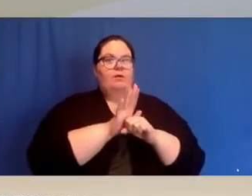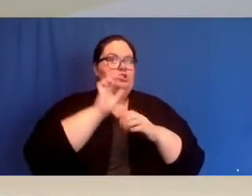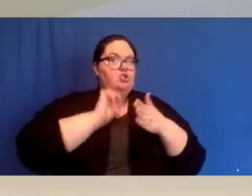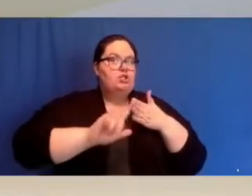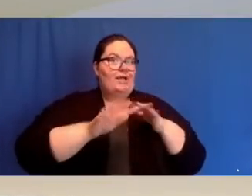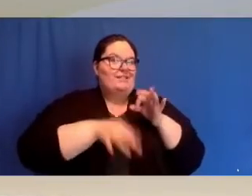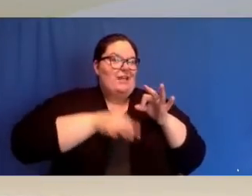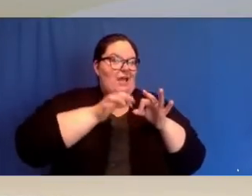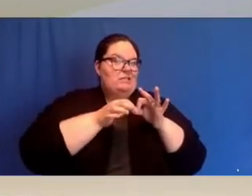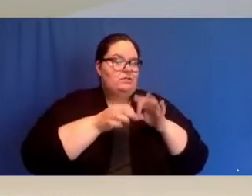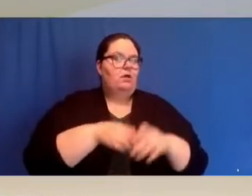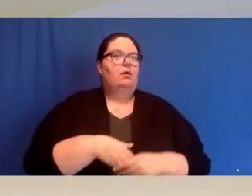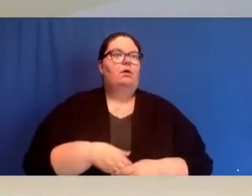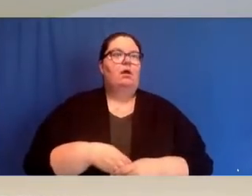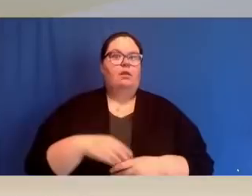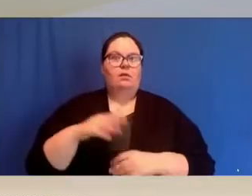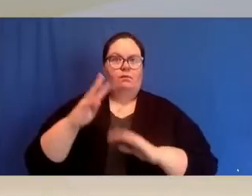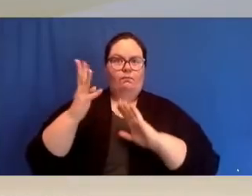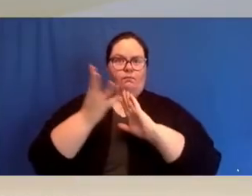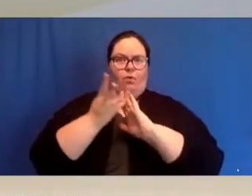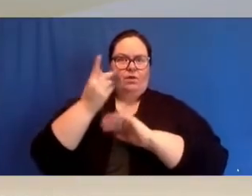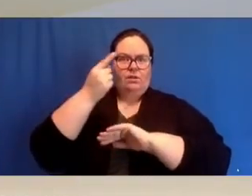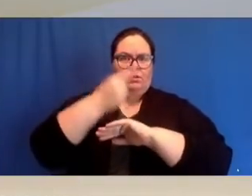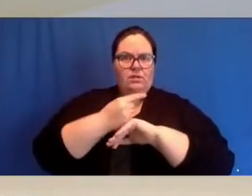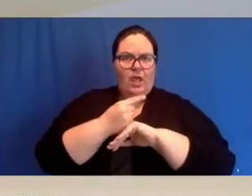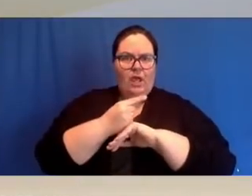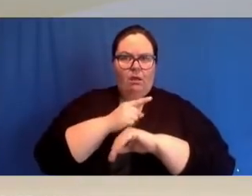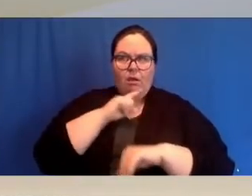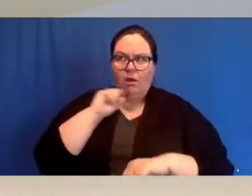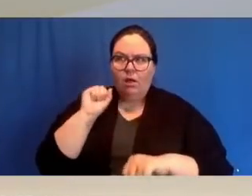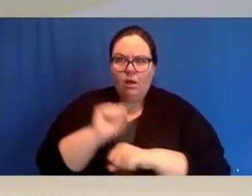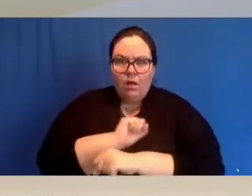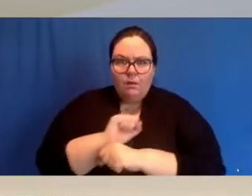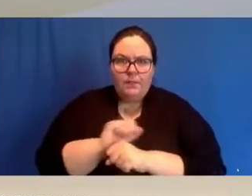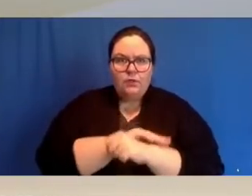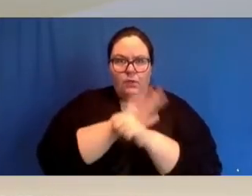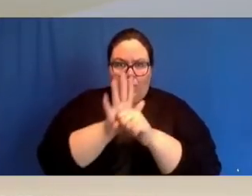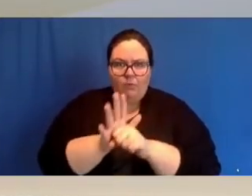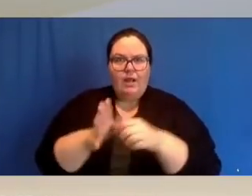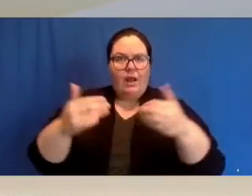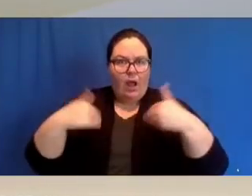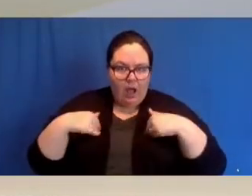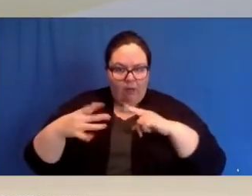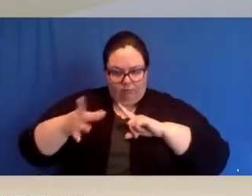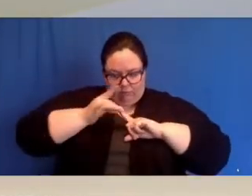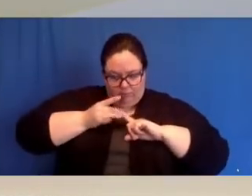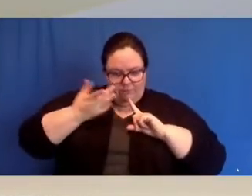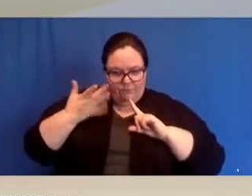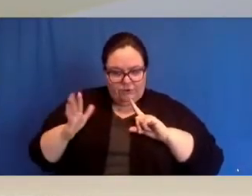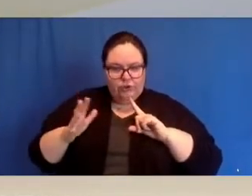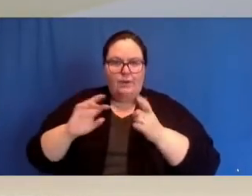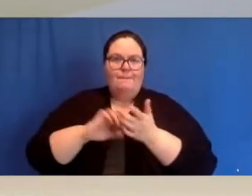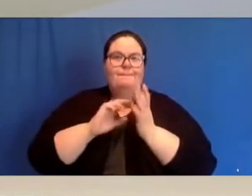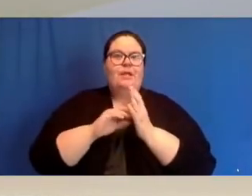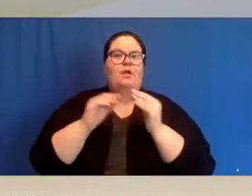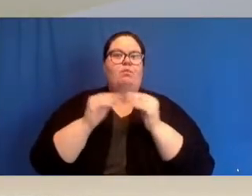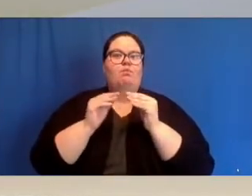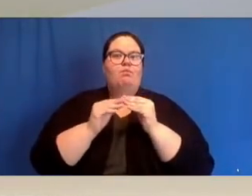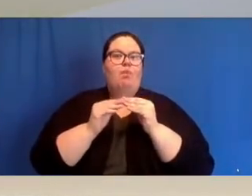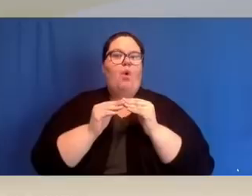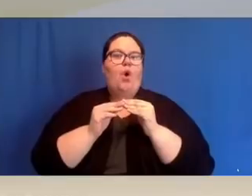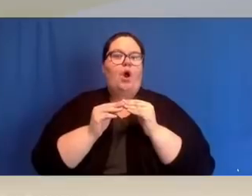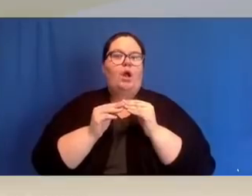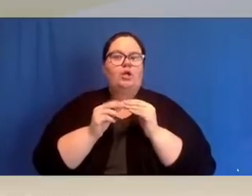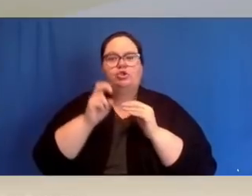talked earlier in the week about enhanced precautions in those first 4 days. And it is so important.